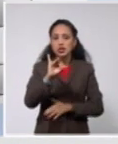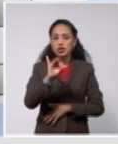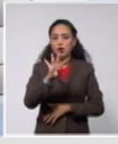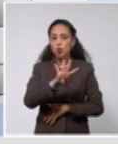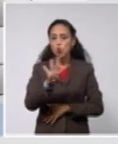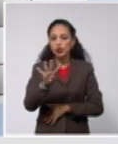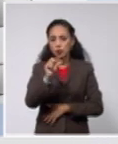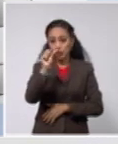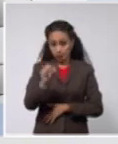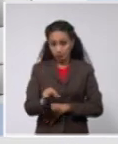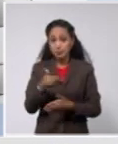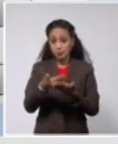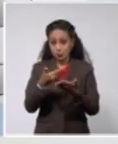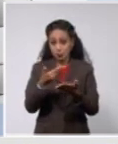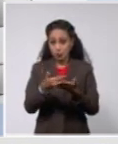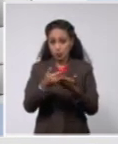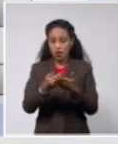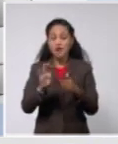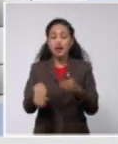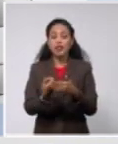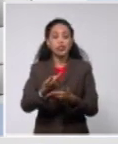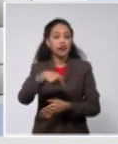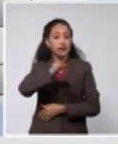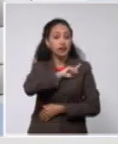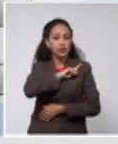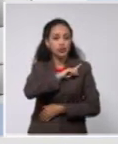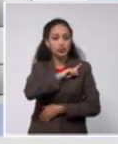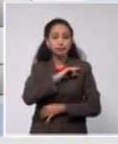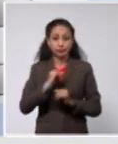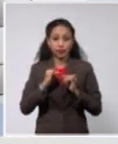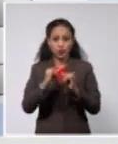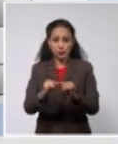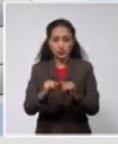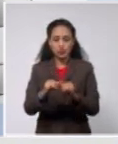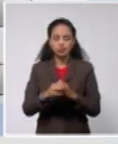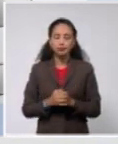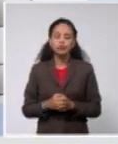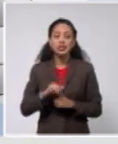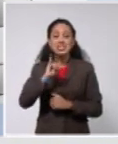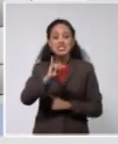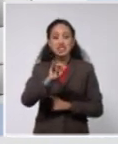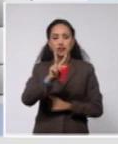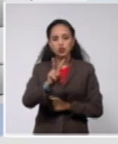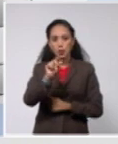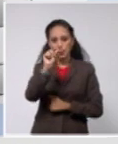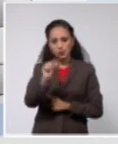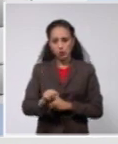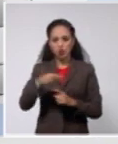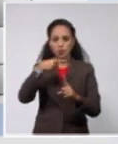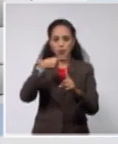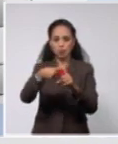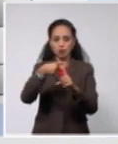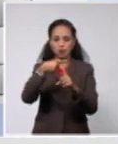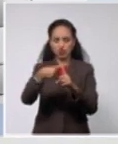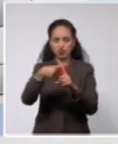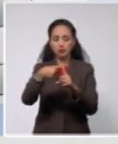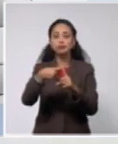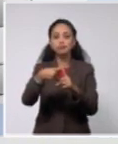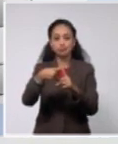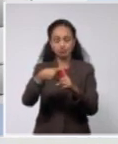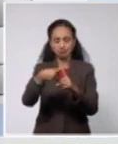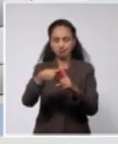7,744 samples processed, 62 tested positive for COVID-19.